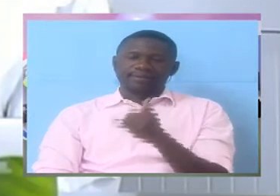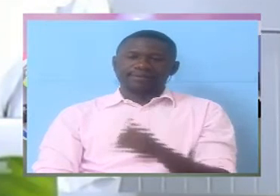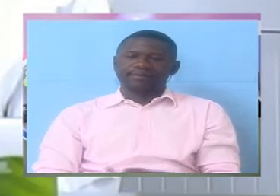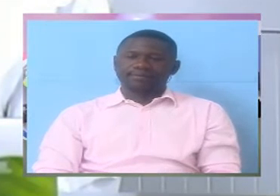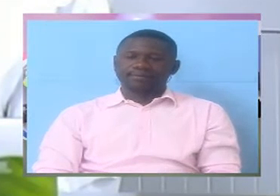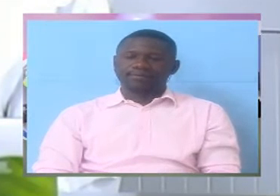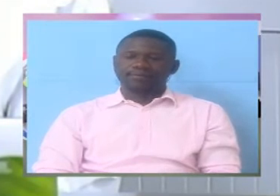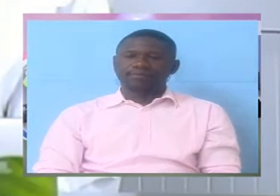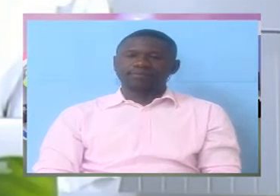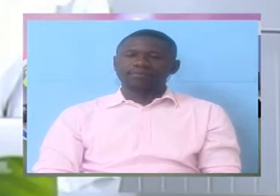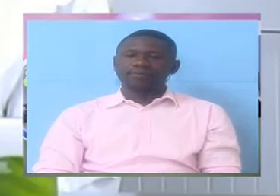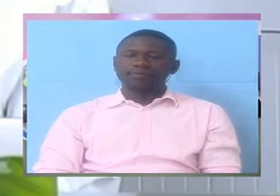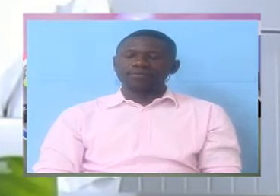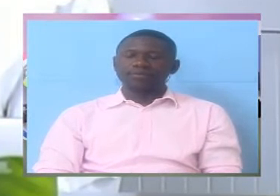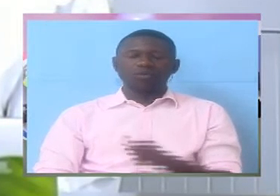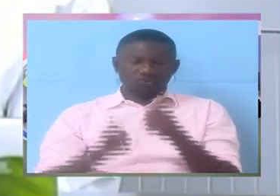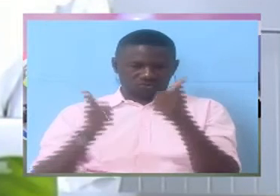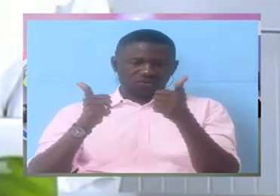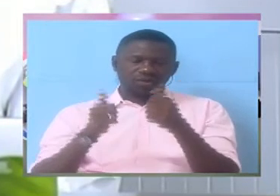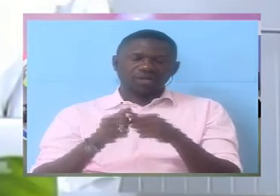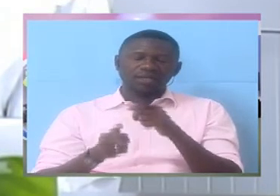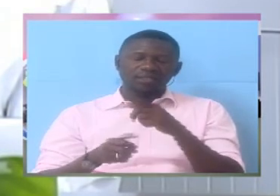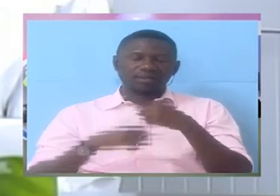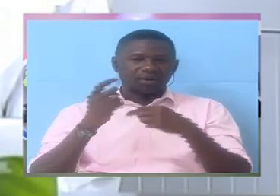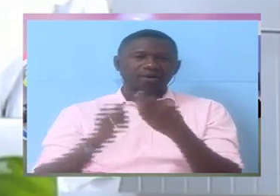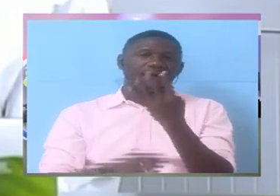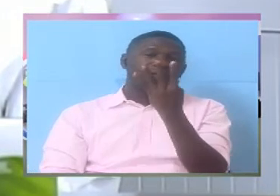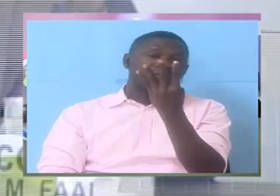Okay, good. And it was four of you who were there.